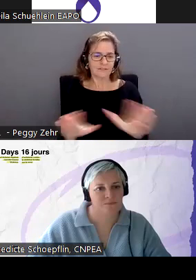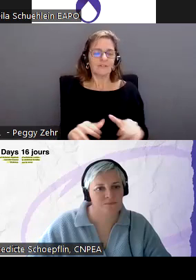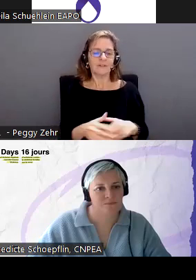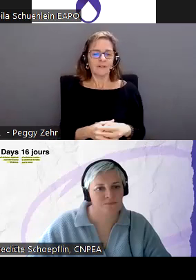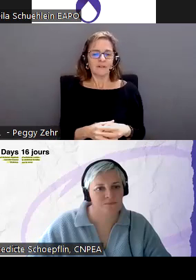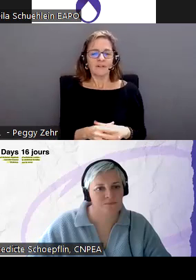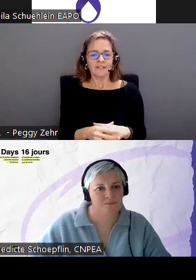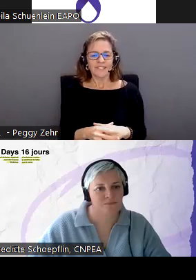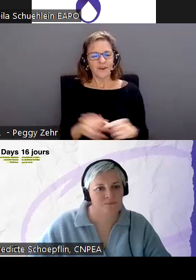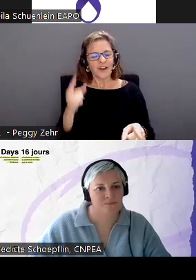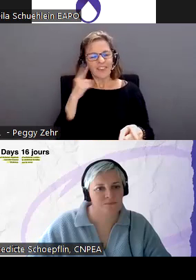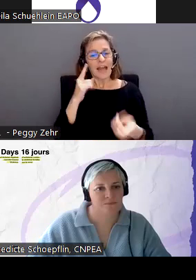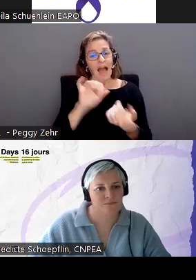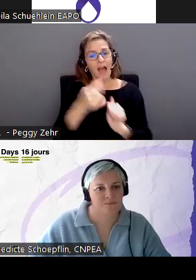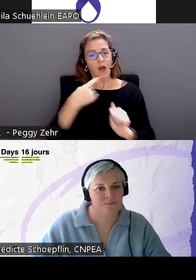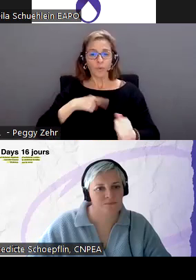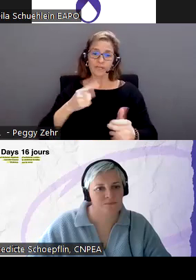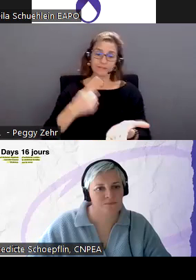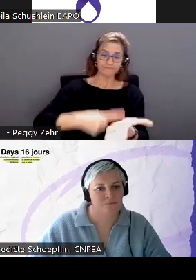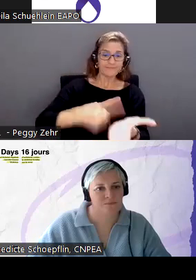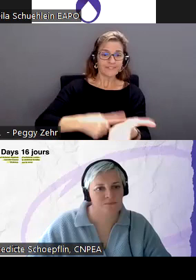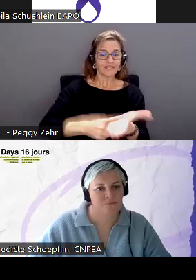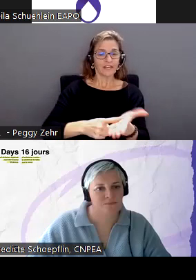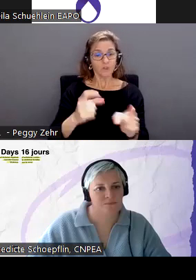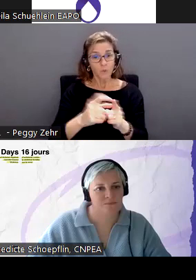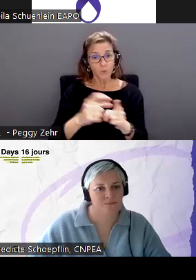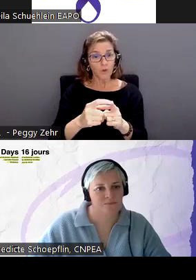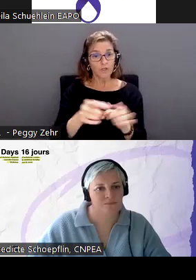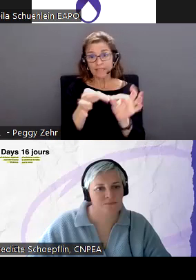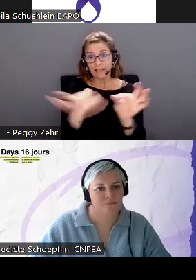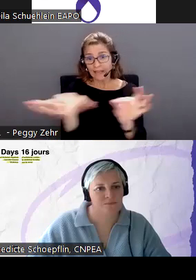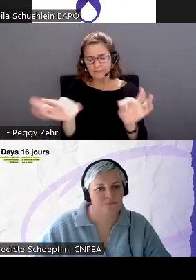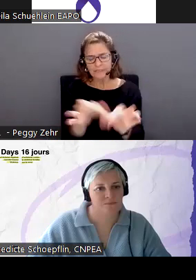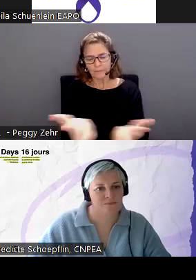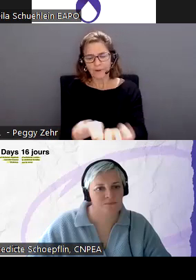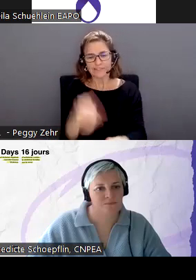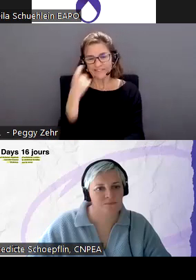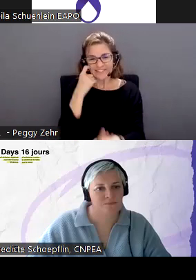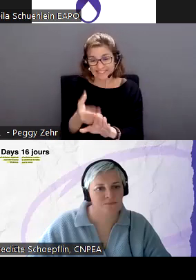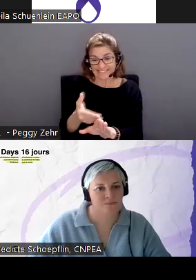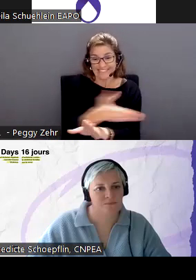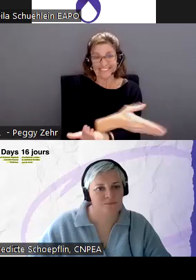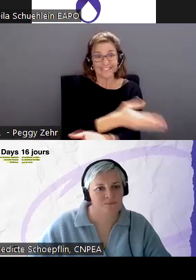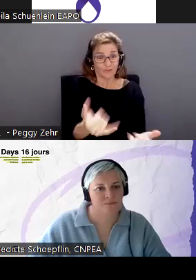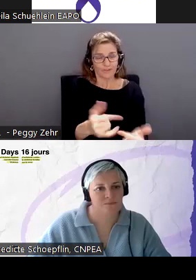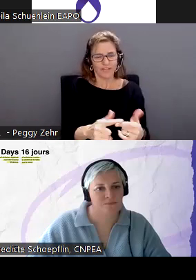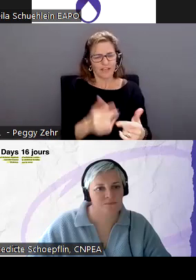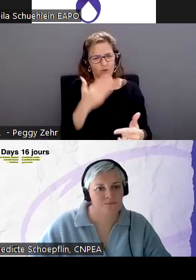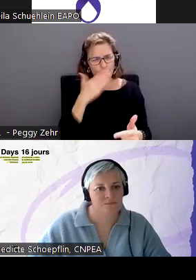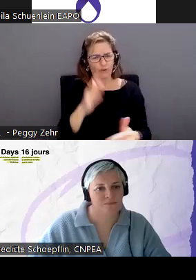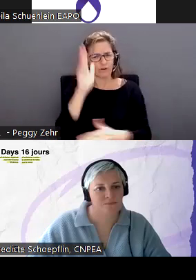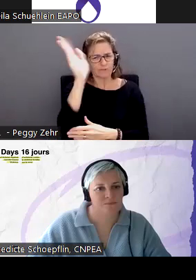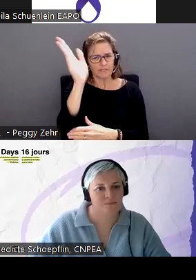thinking about the way we talk about these things, there's been several people talk about that today. I've appreciated the other presentations very much as